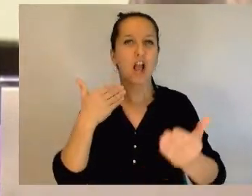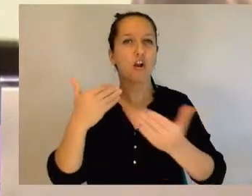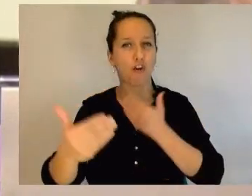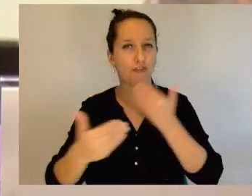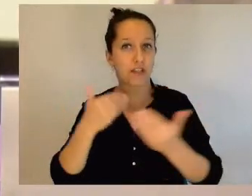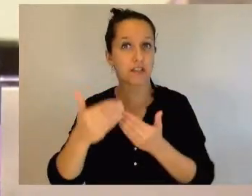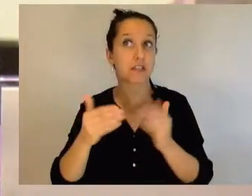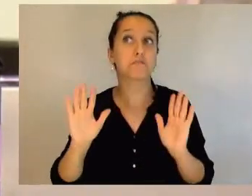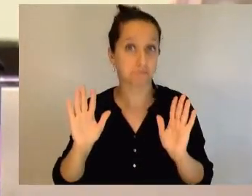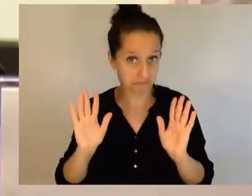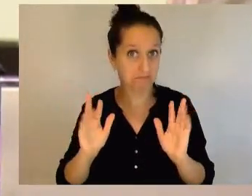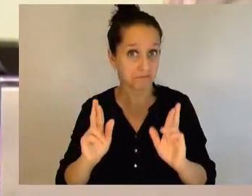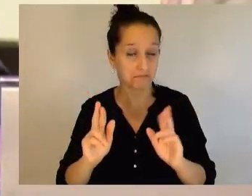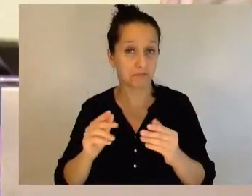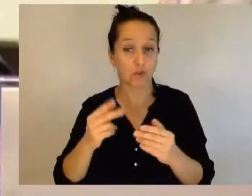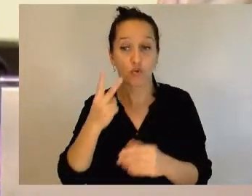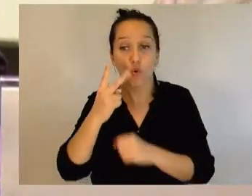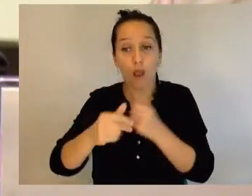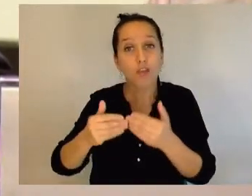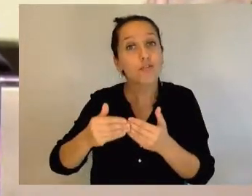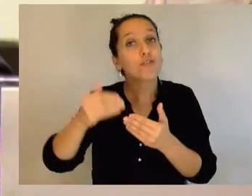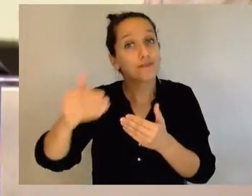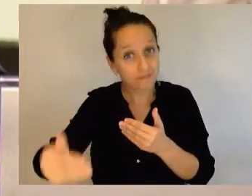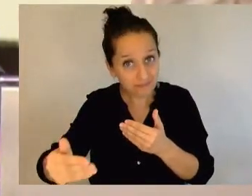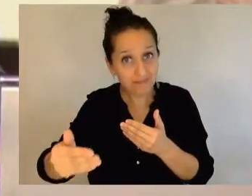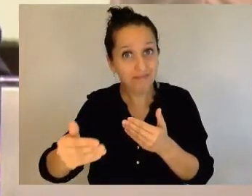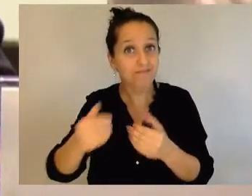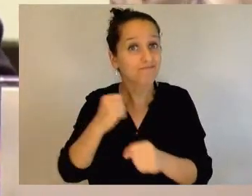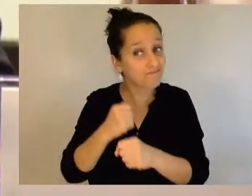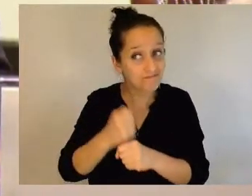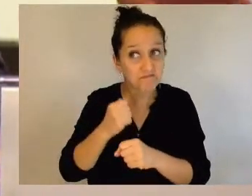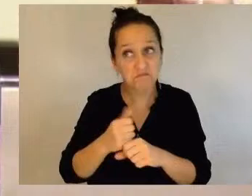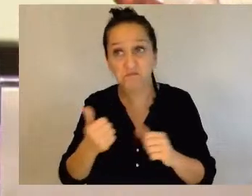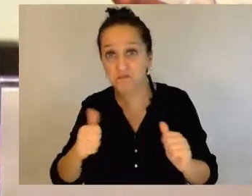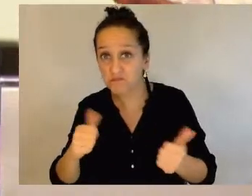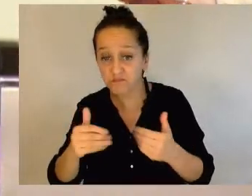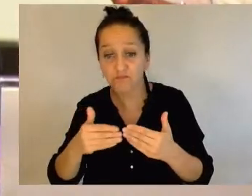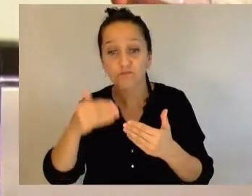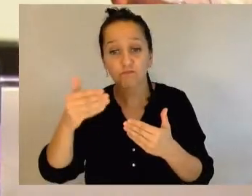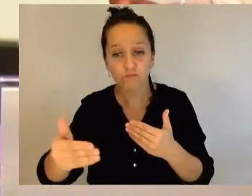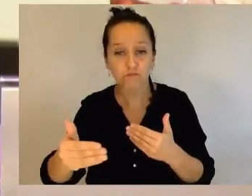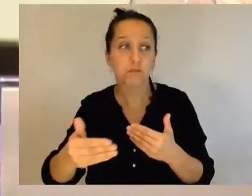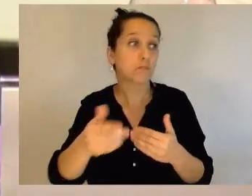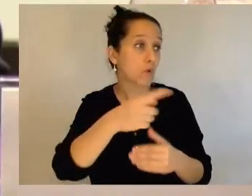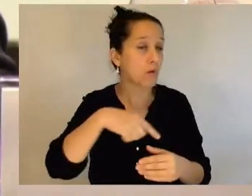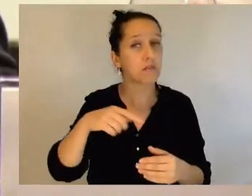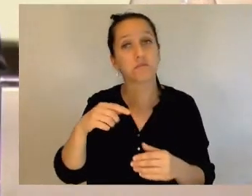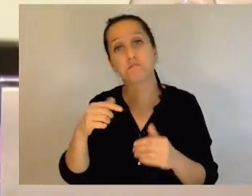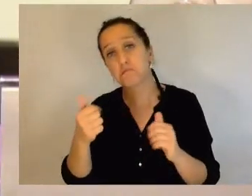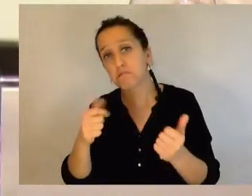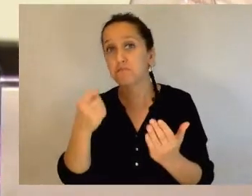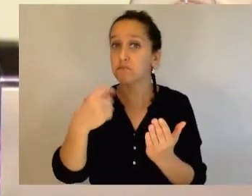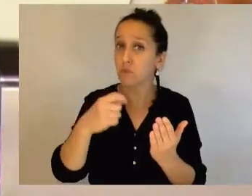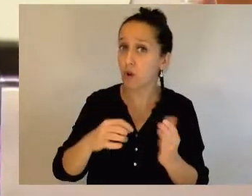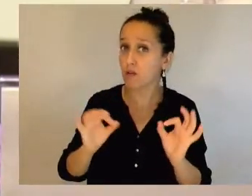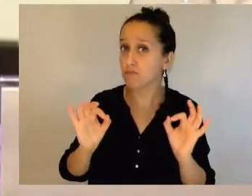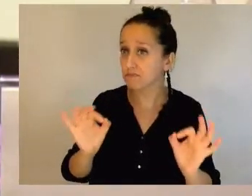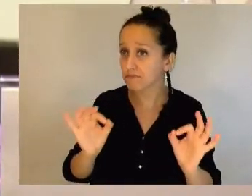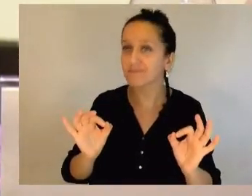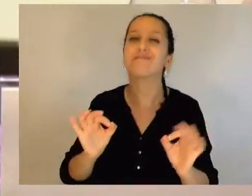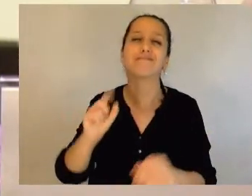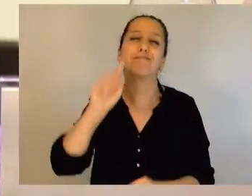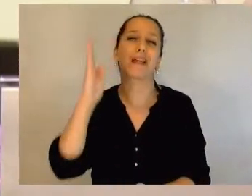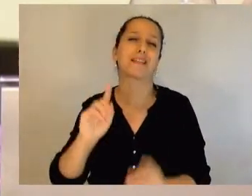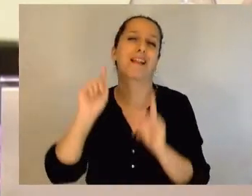meeting. Once we have completed our 2-year tasks and activities, let's see what kind of assessment we can make at the